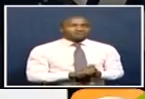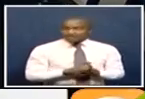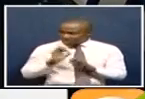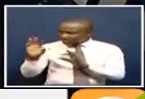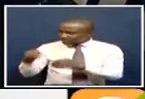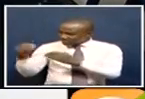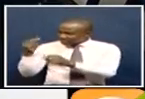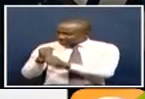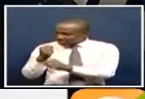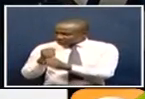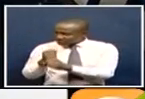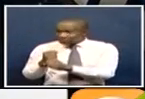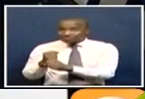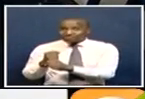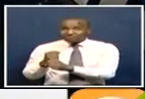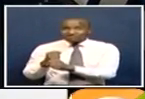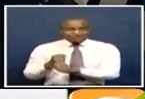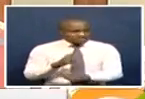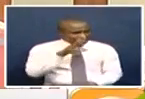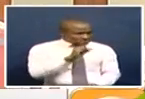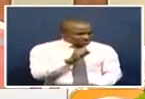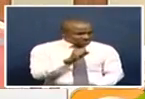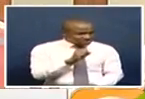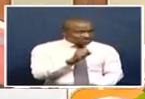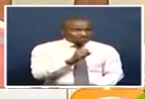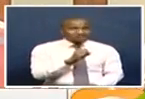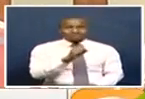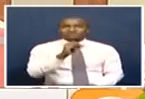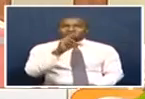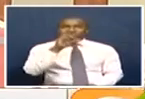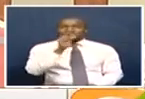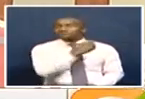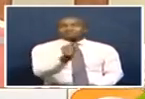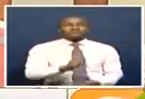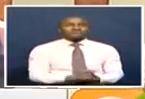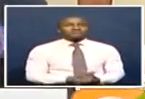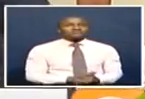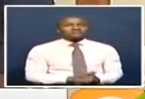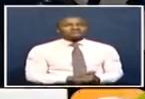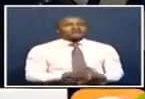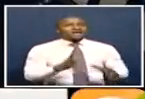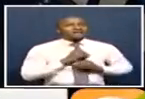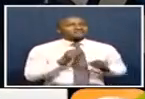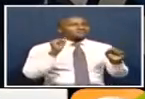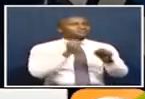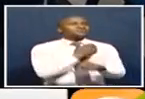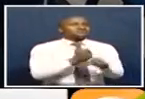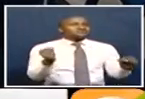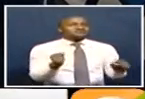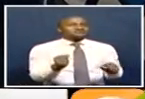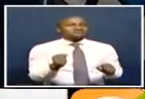job by the CS, yes, to leave trade union movement, yeah, I will not. Come on. I will not, my friend. Come on. I will